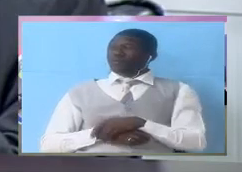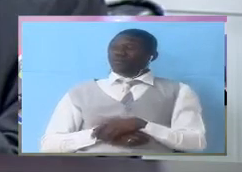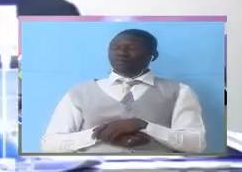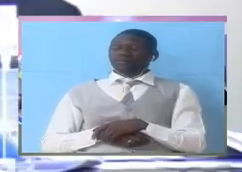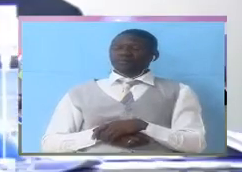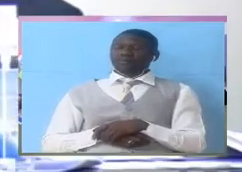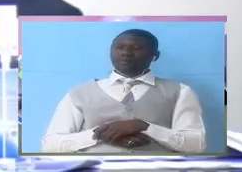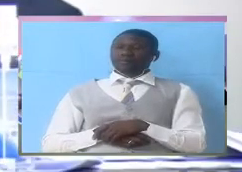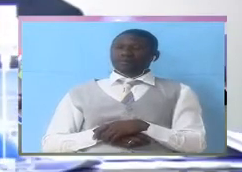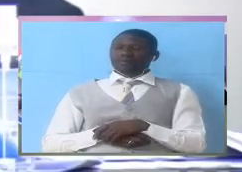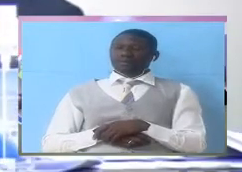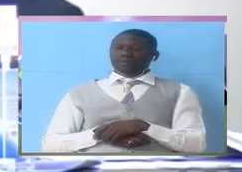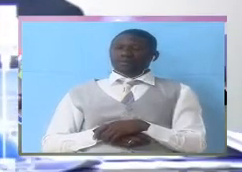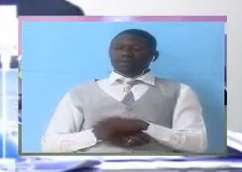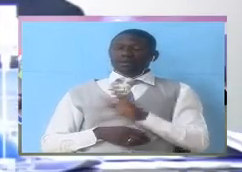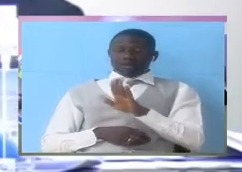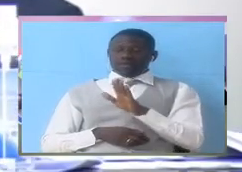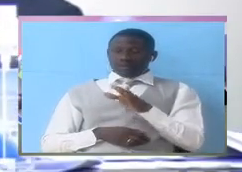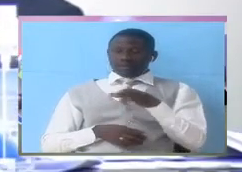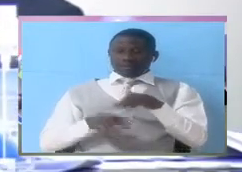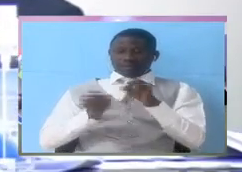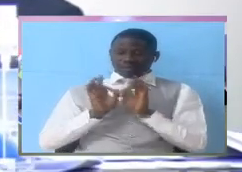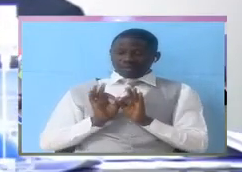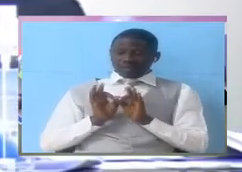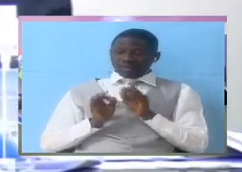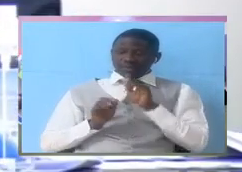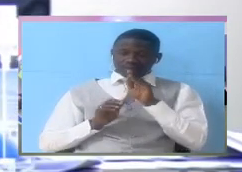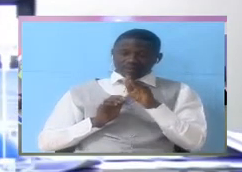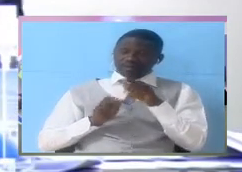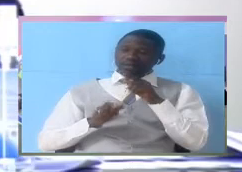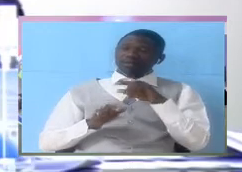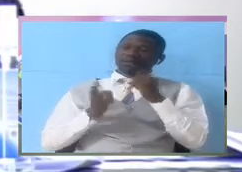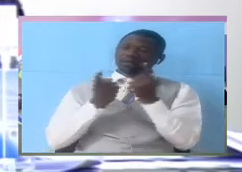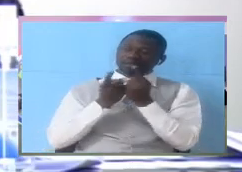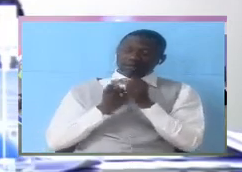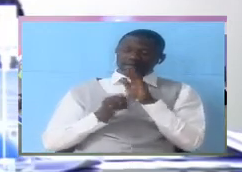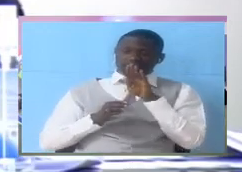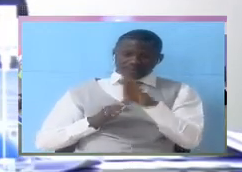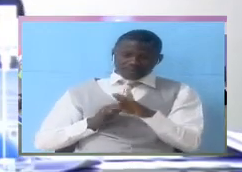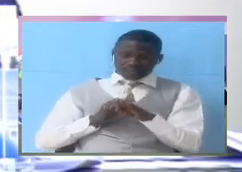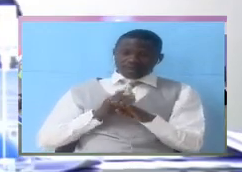Let's take things chronologically, step by step.